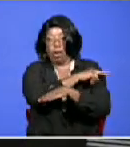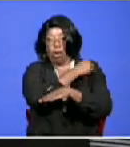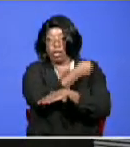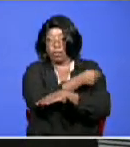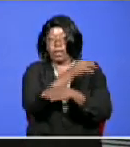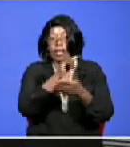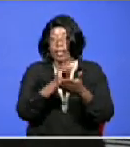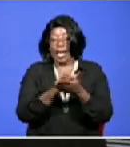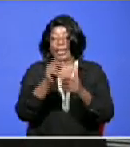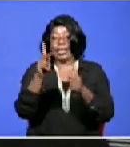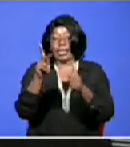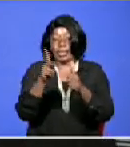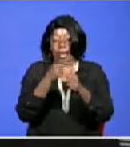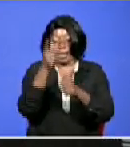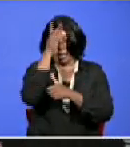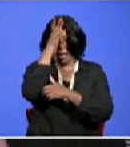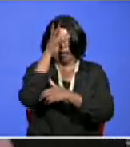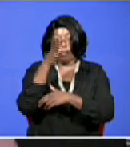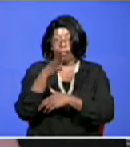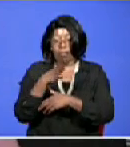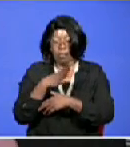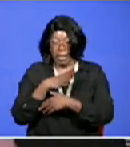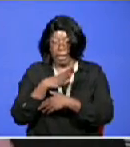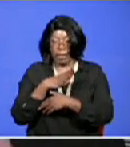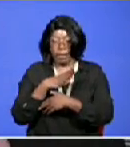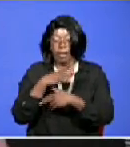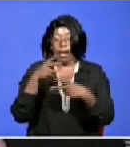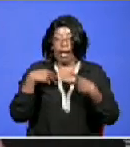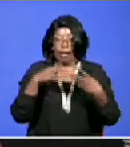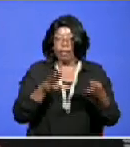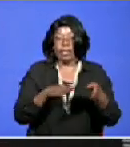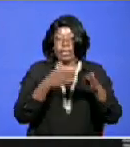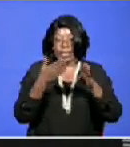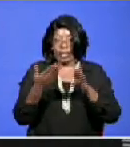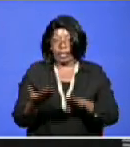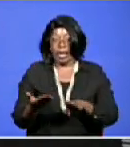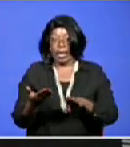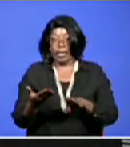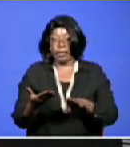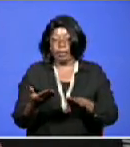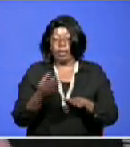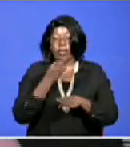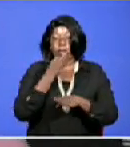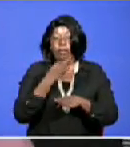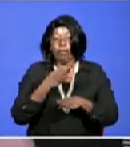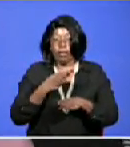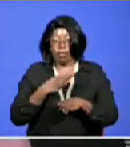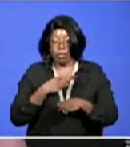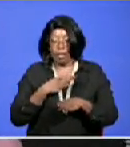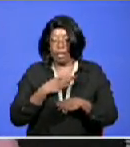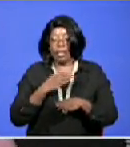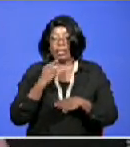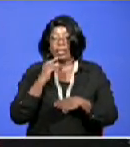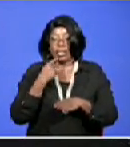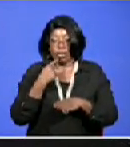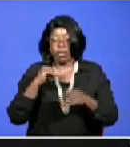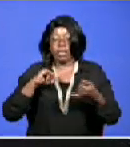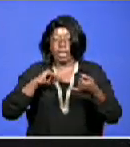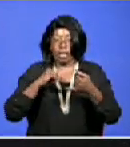that the second male victim has succumbed to those injuries. The female victim is critically injured.